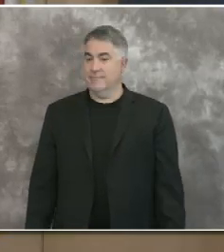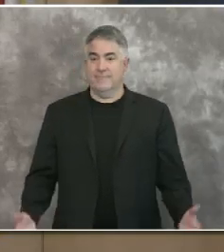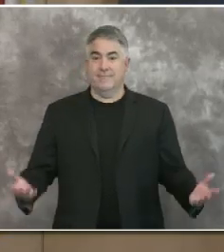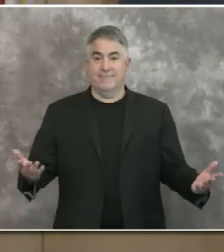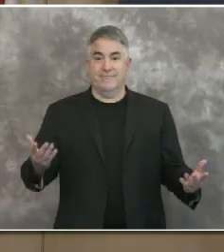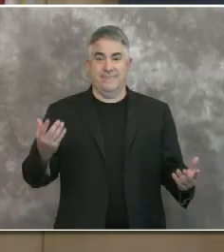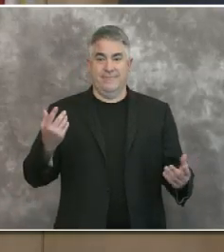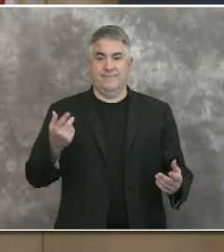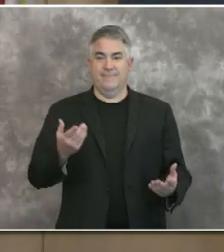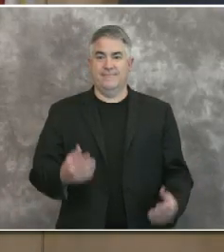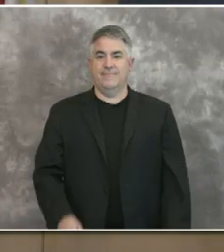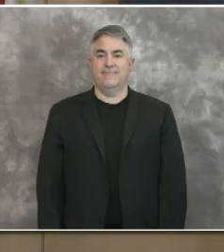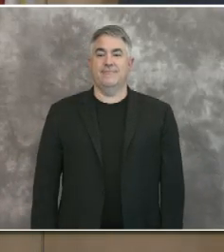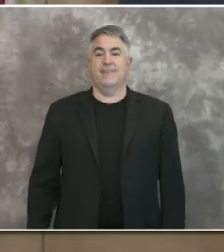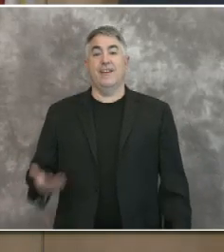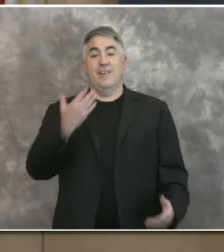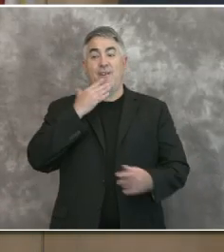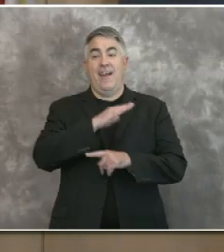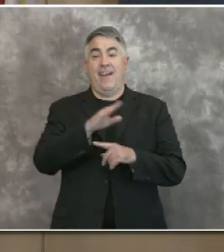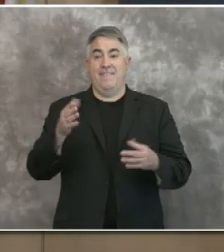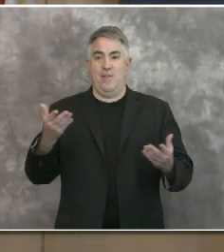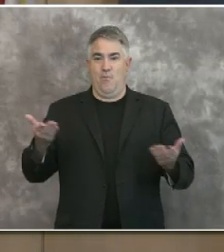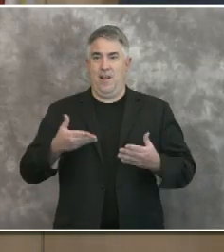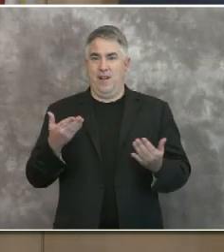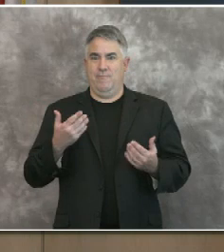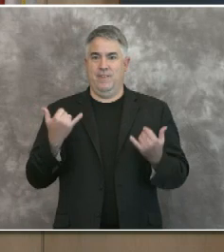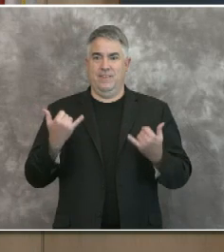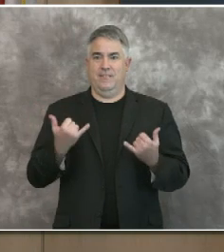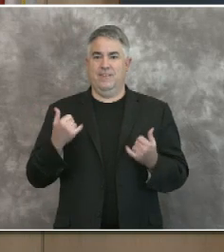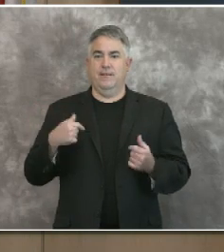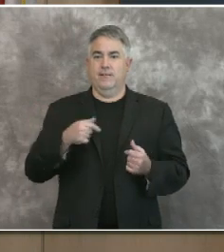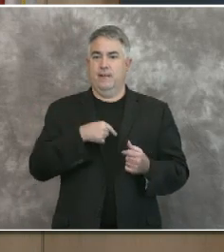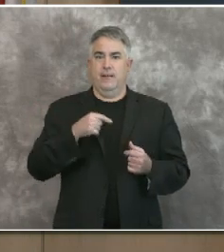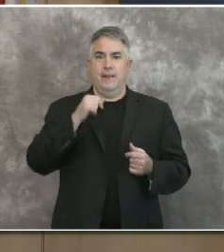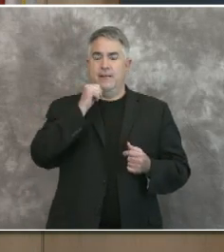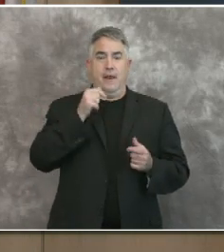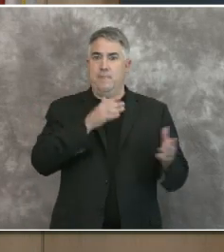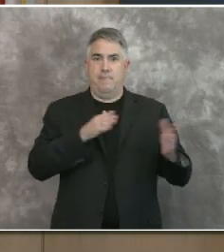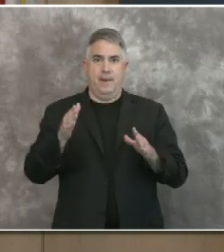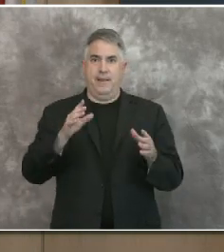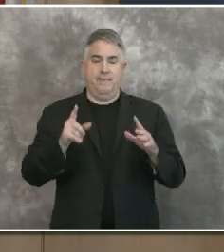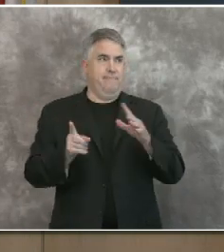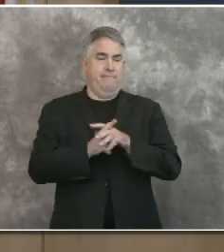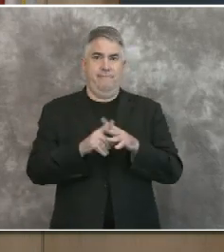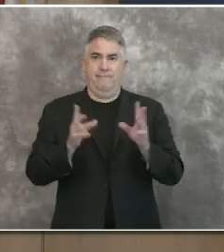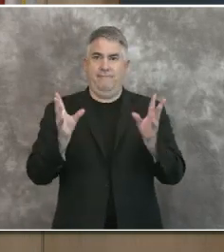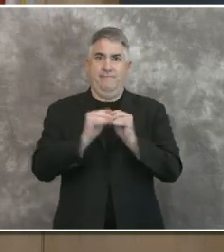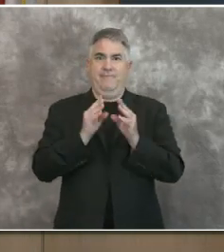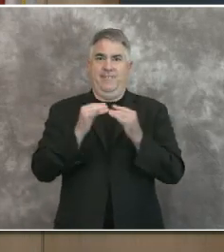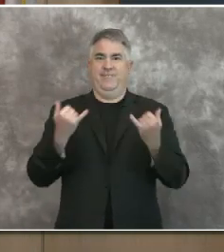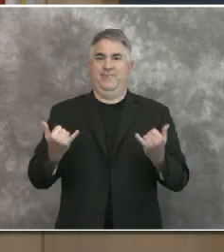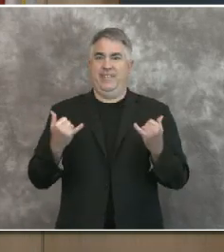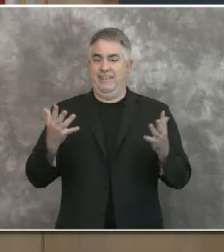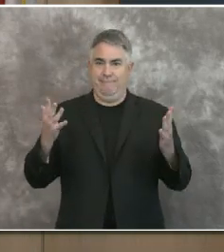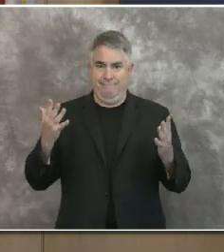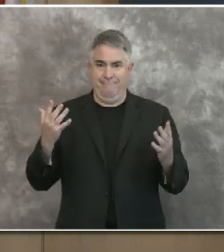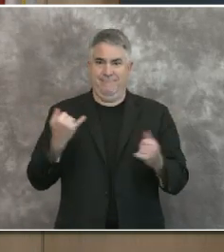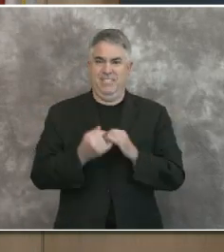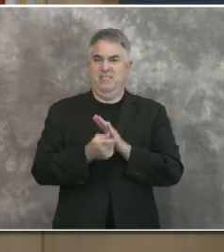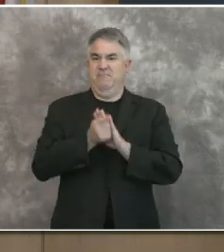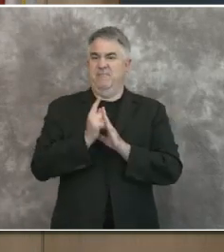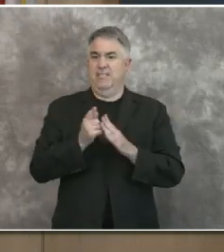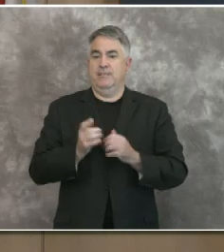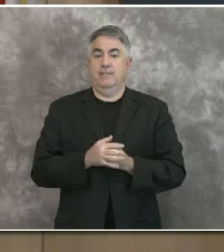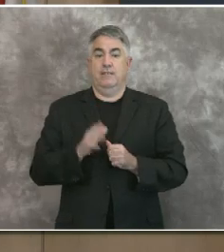Well, good afternoon and welcome to our first unplanned media briefing. And it's unplanned because we had some very good